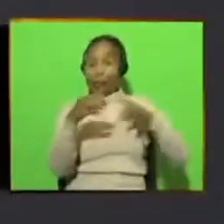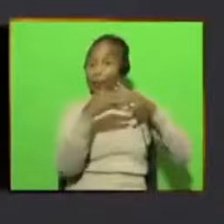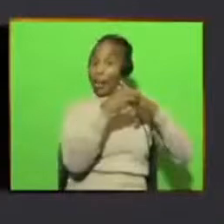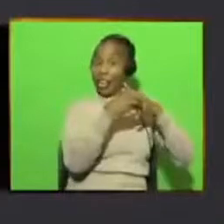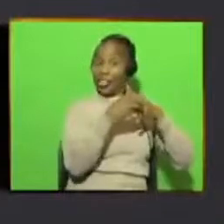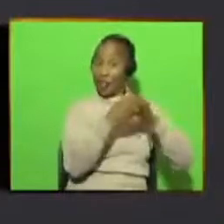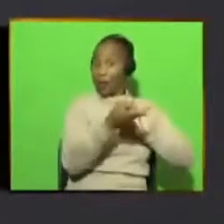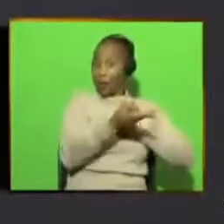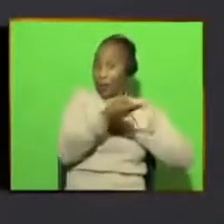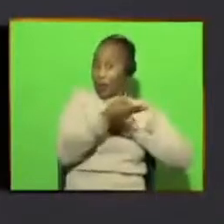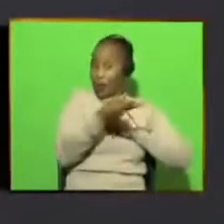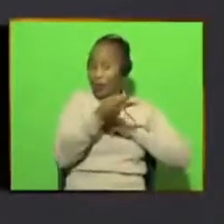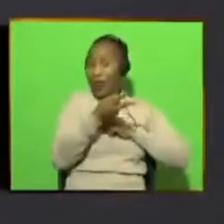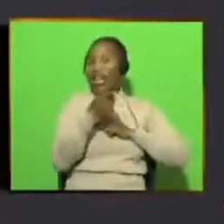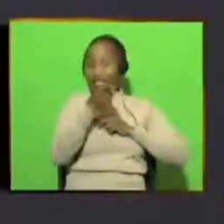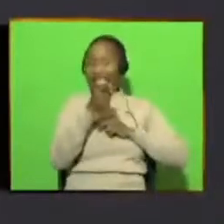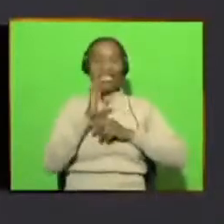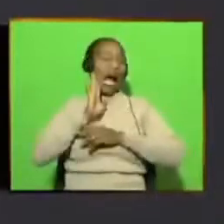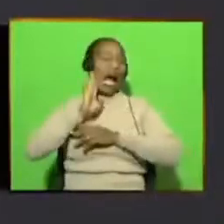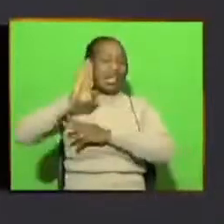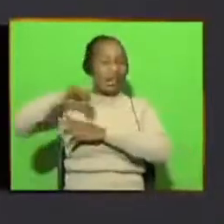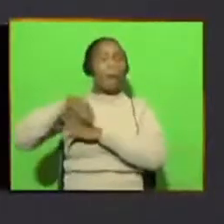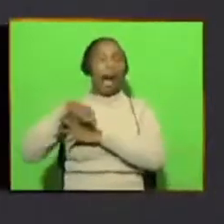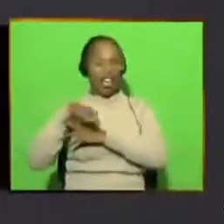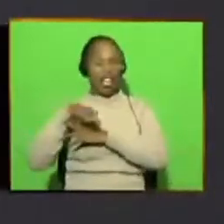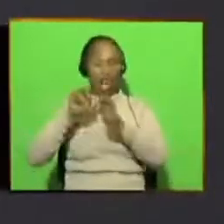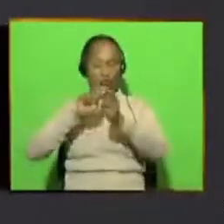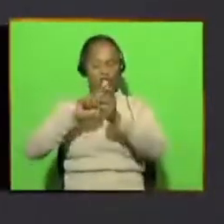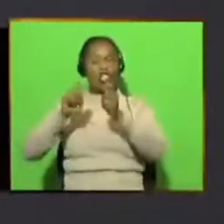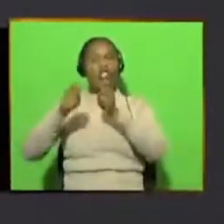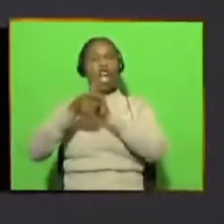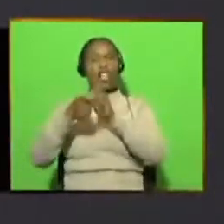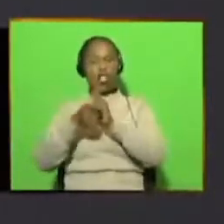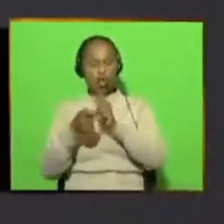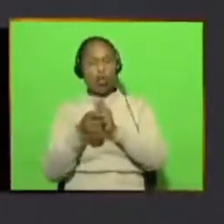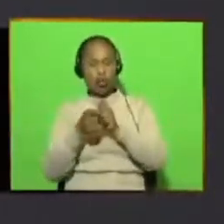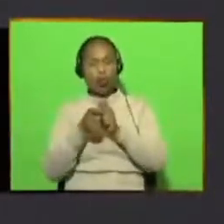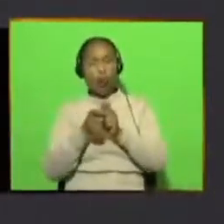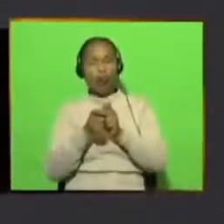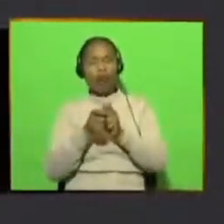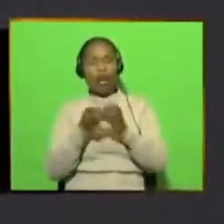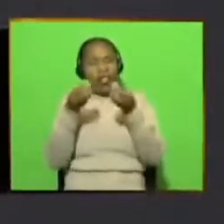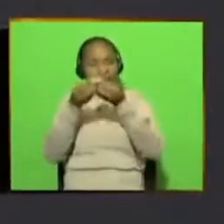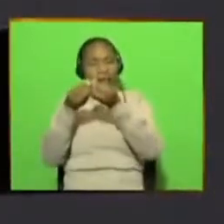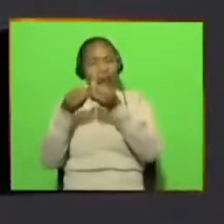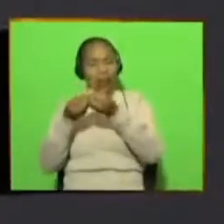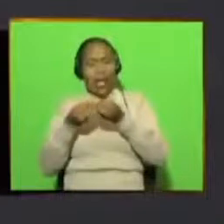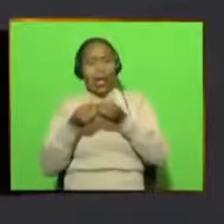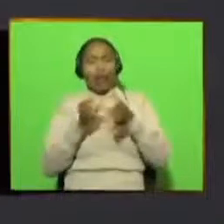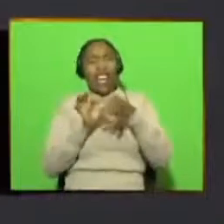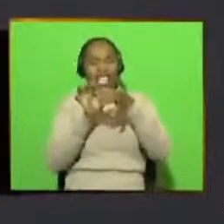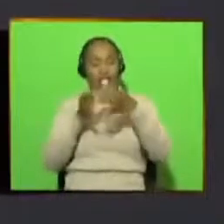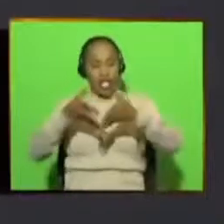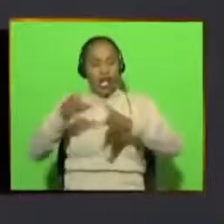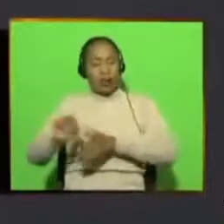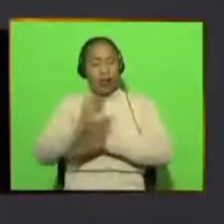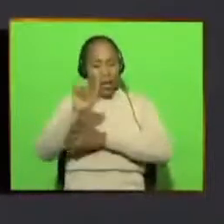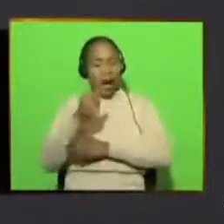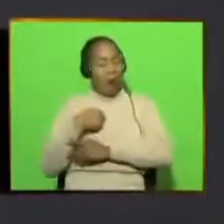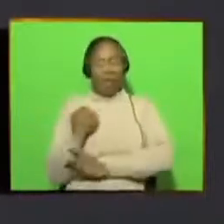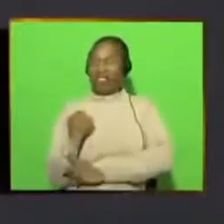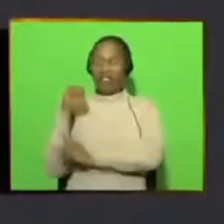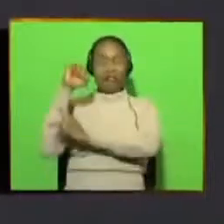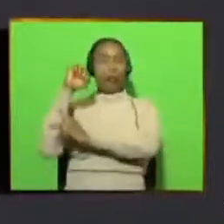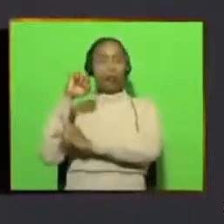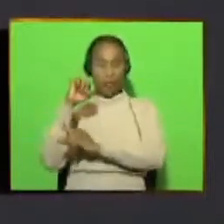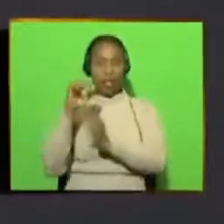marriage that seeks to undermine the changing of property relations in South Africa. We refuse to sell